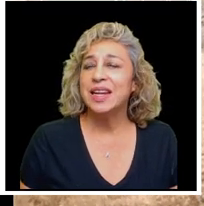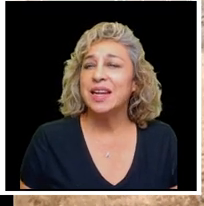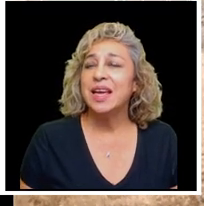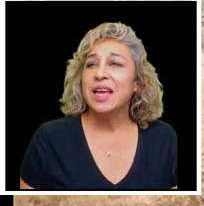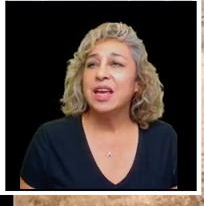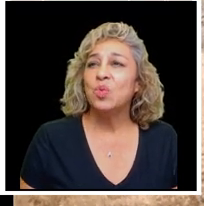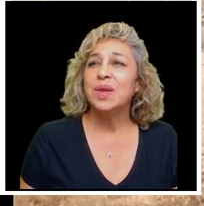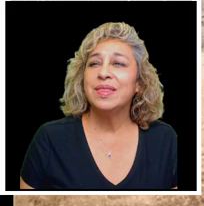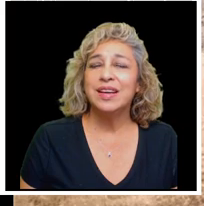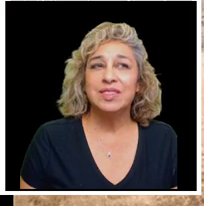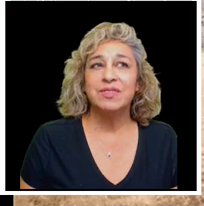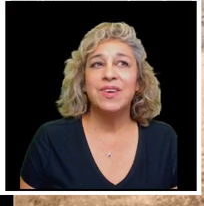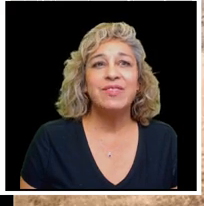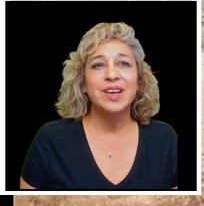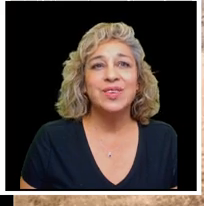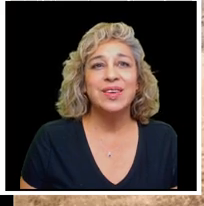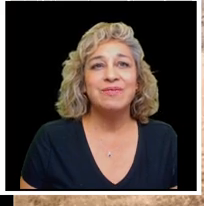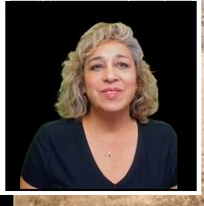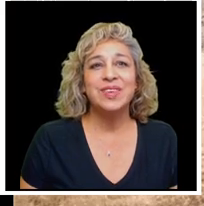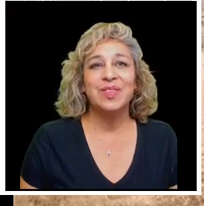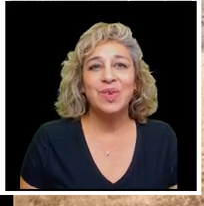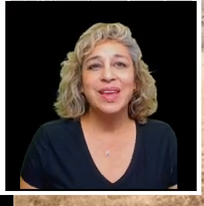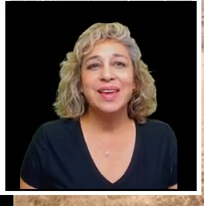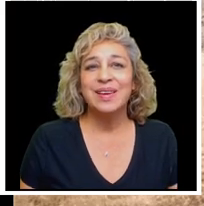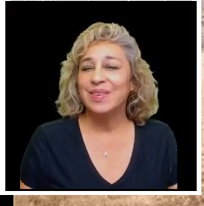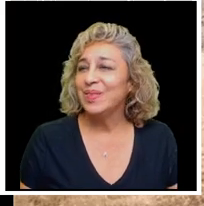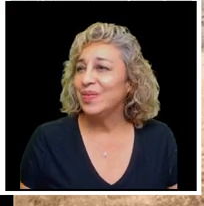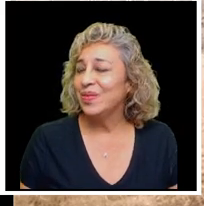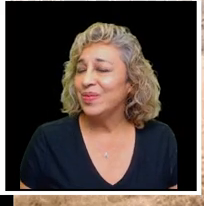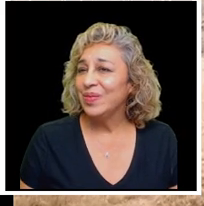in 1553